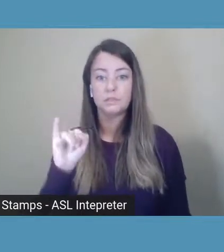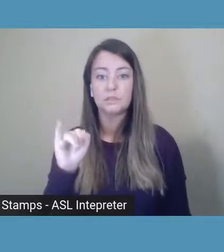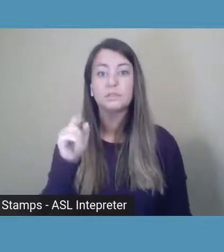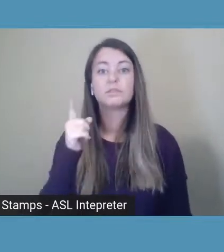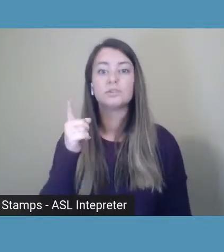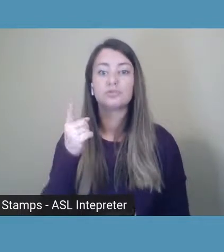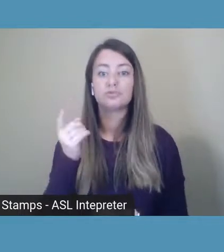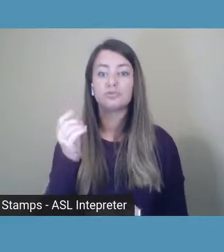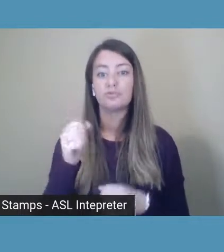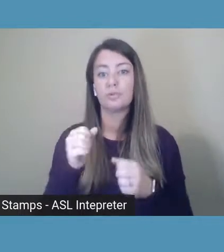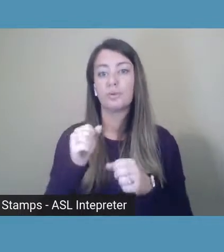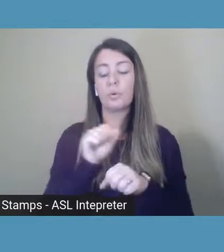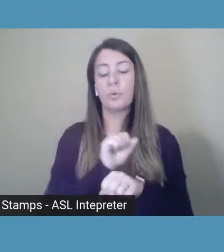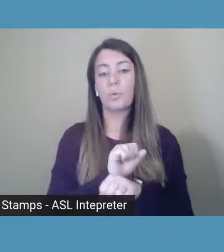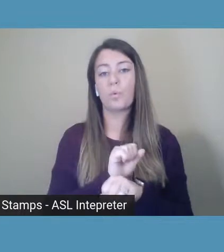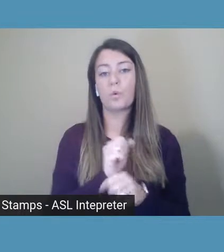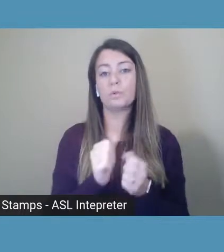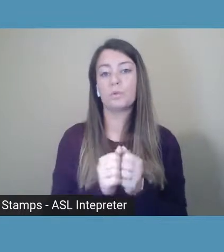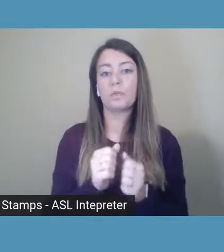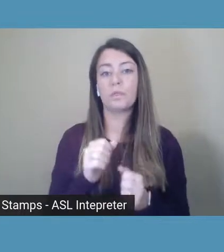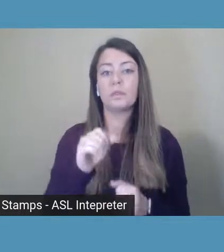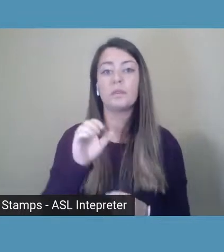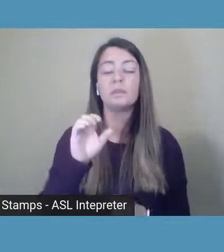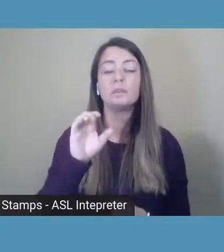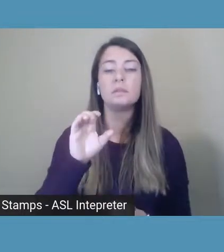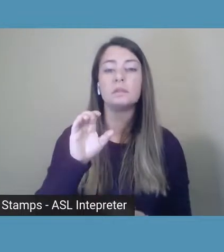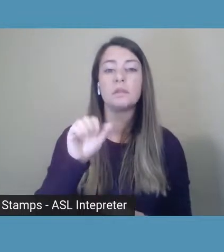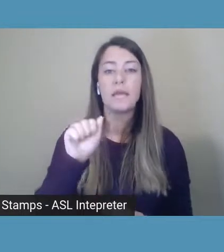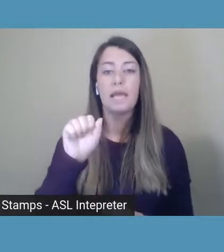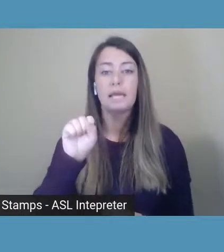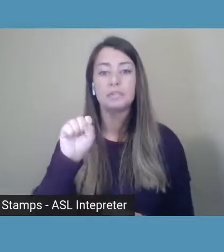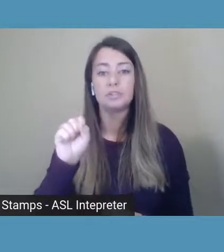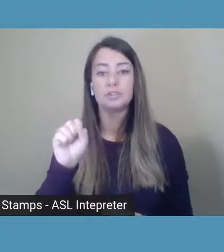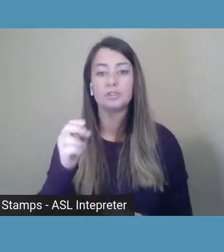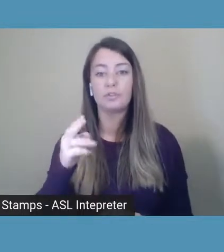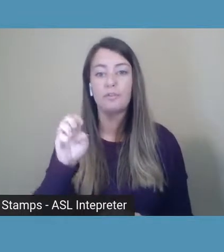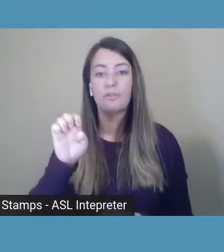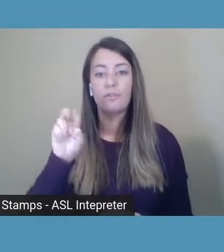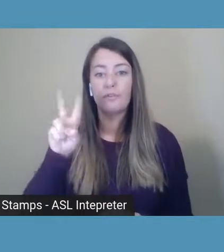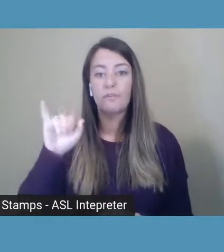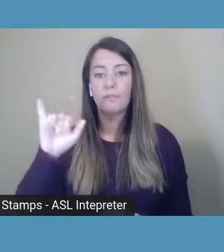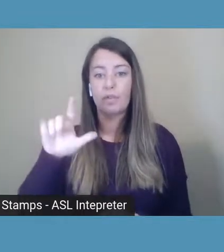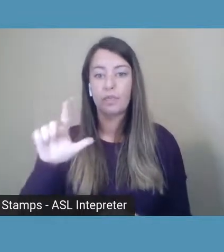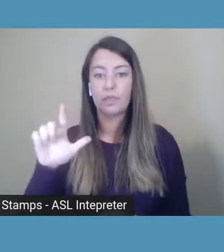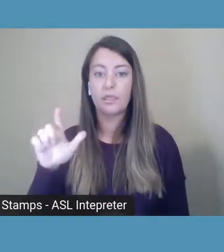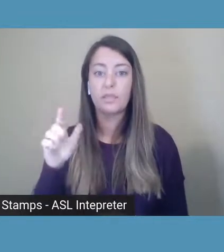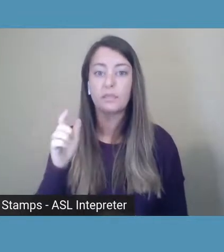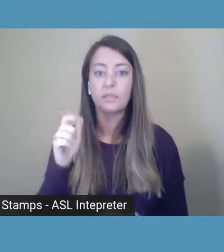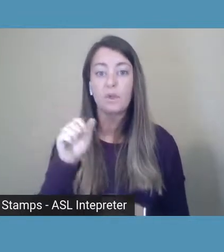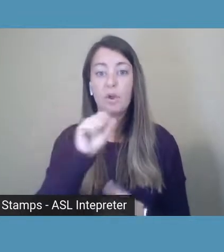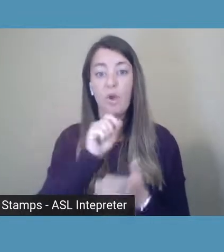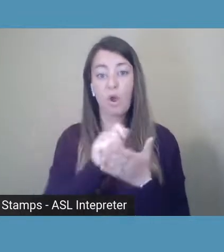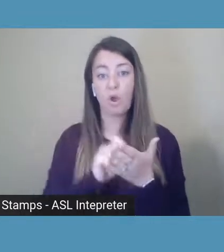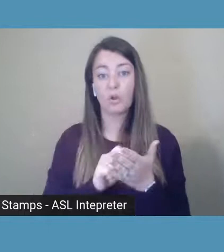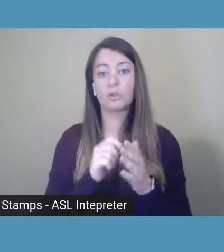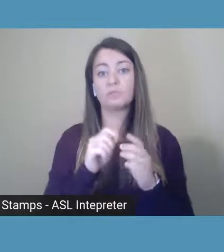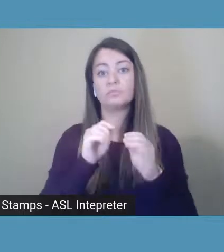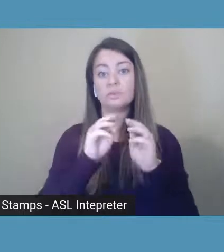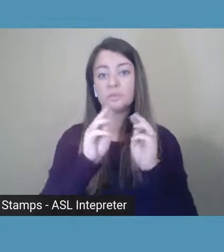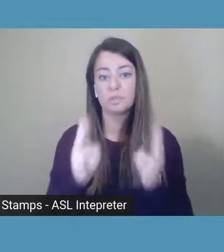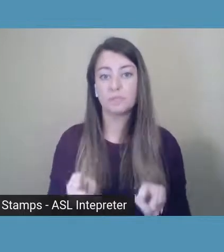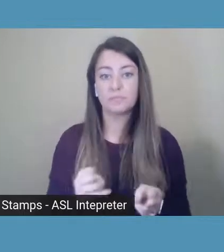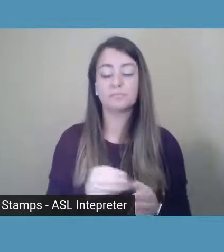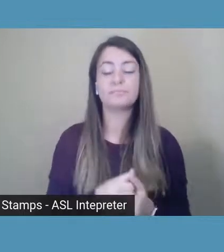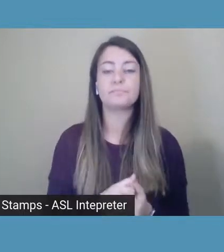Carolina. Kristi plans and implements programs for college age through older adults, including tours, talks,